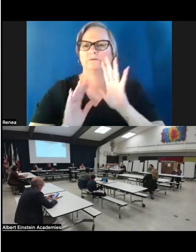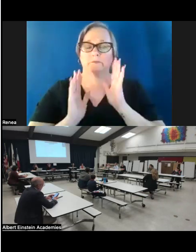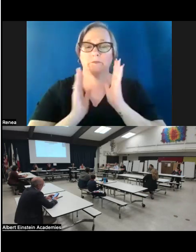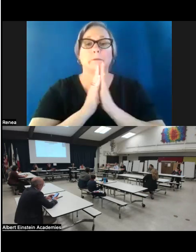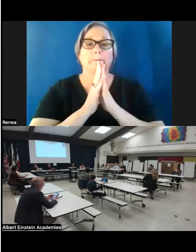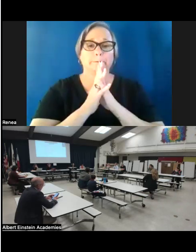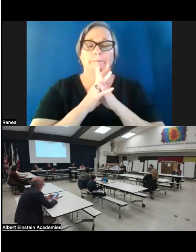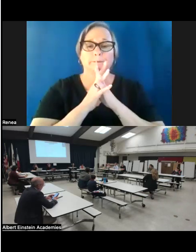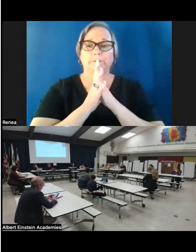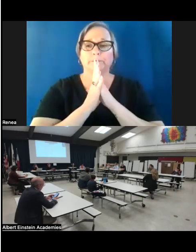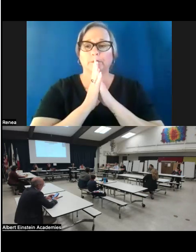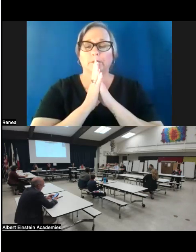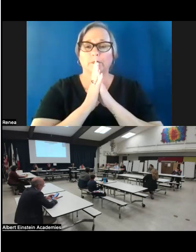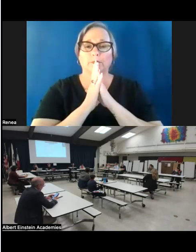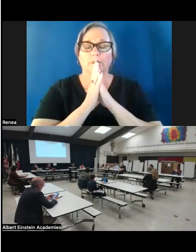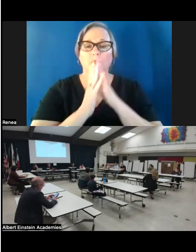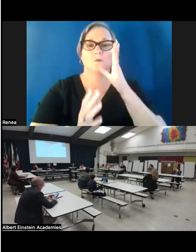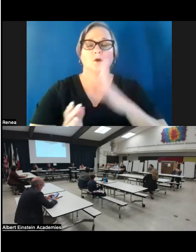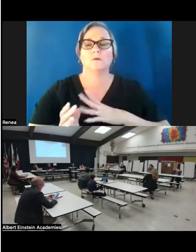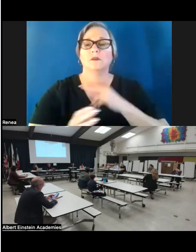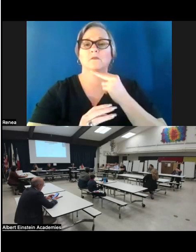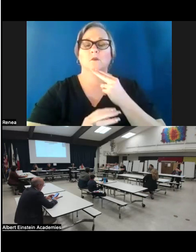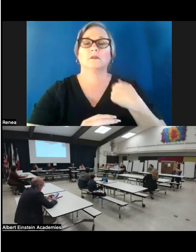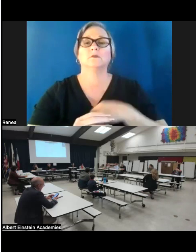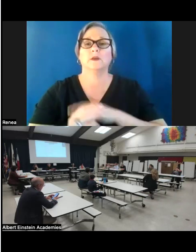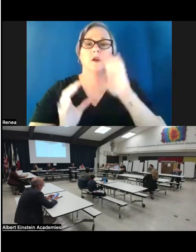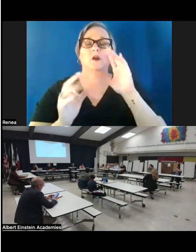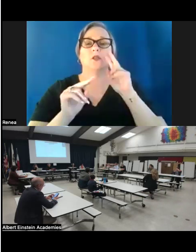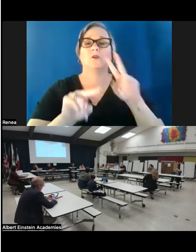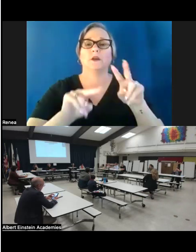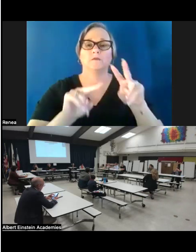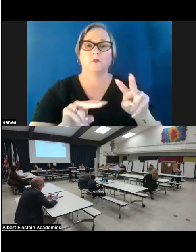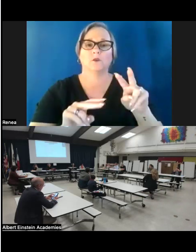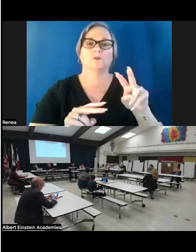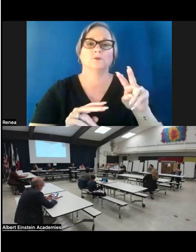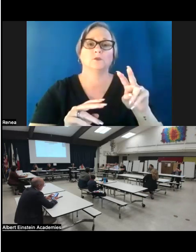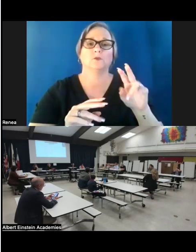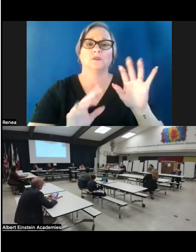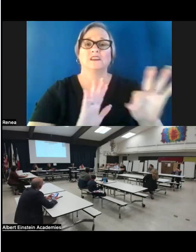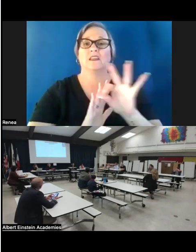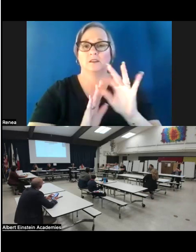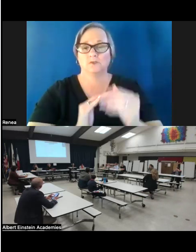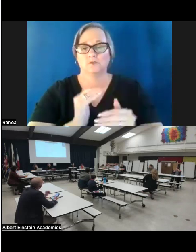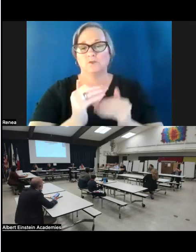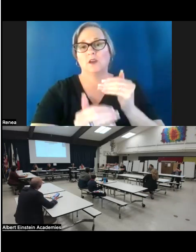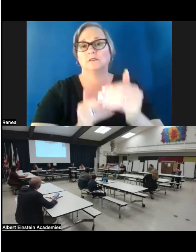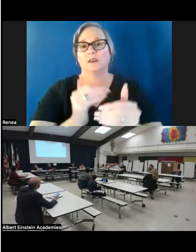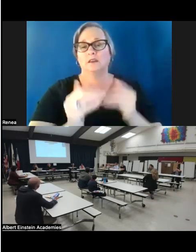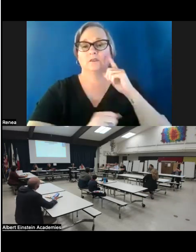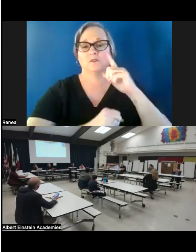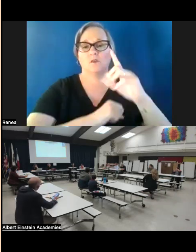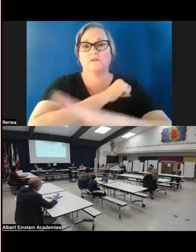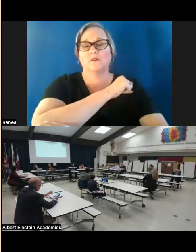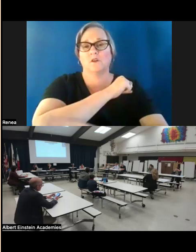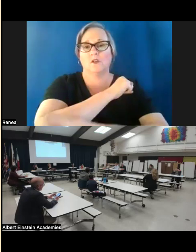we are looking forward to the SFC election process, which will be in the fall. Historically, it has been